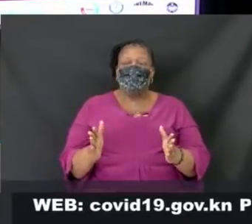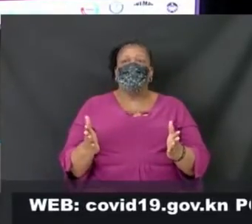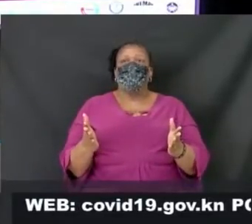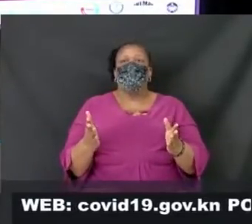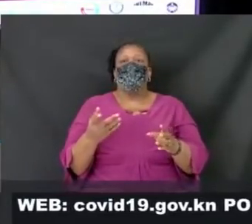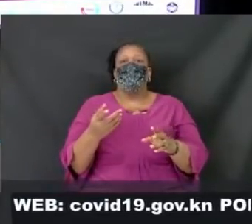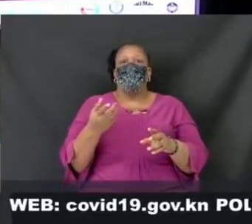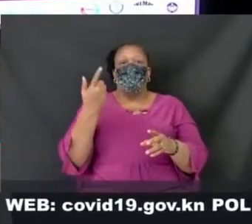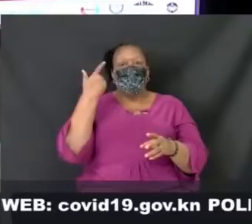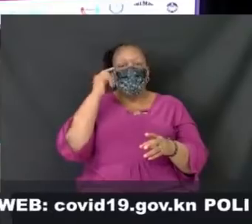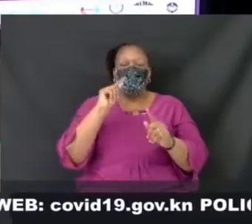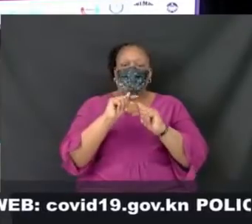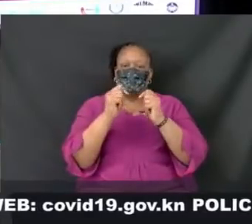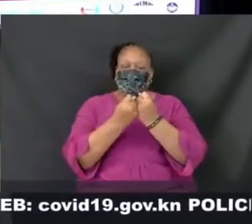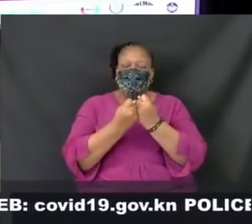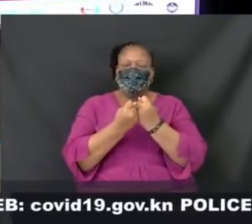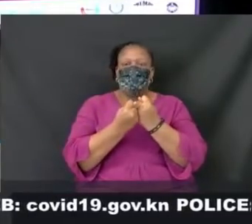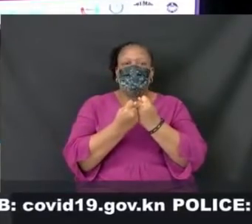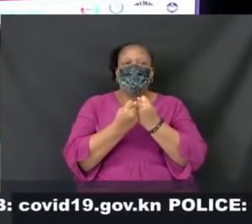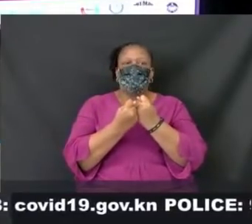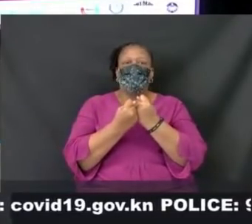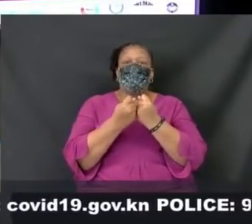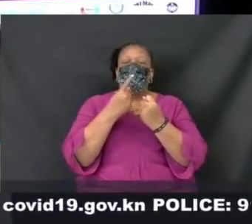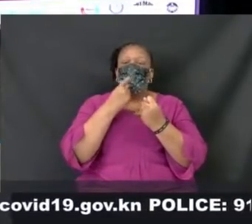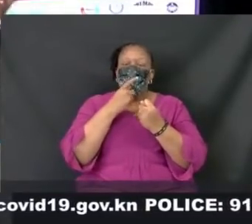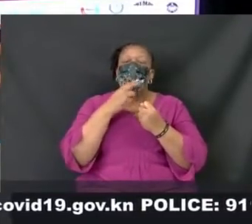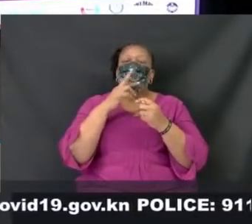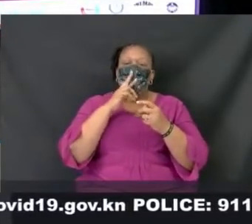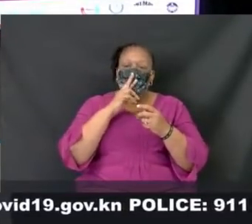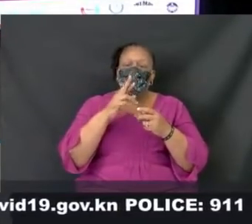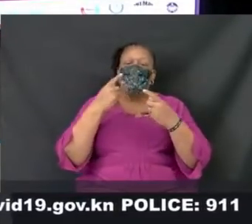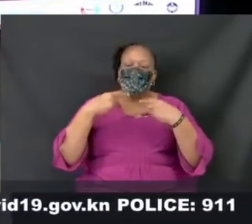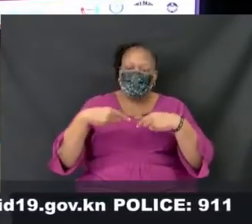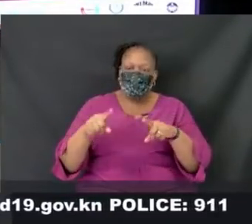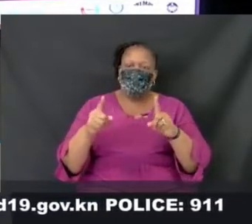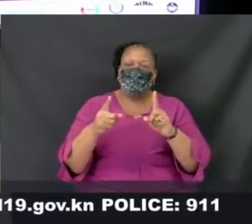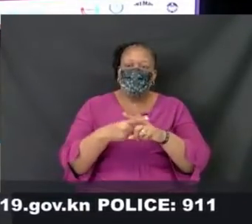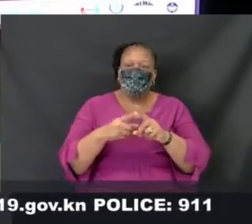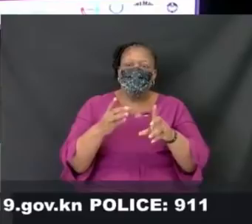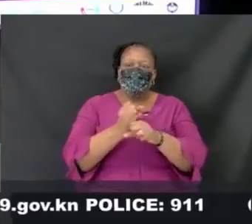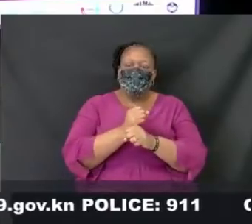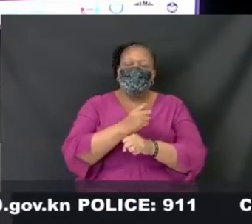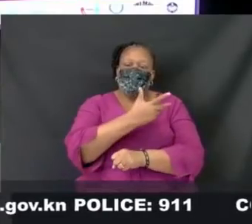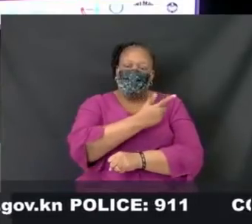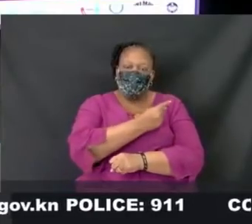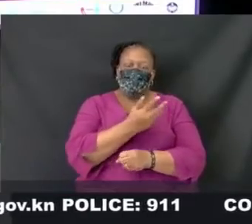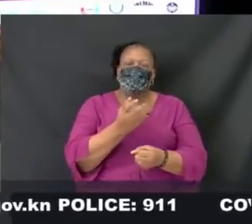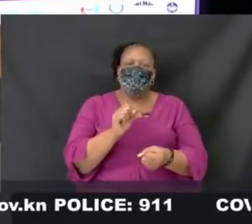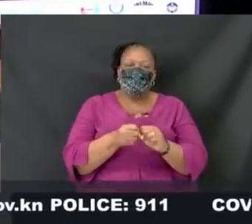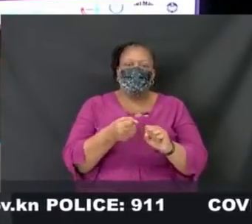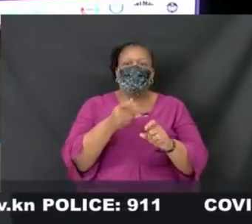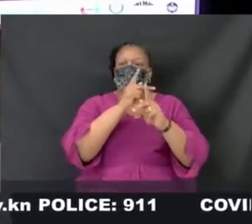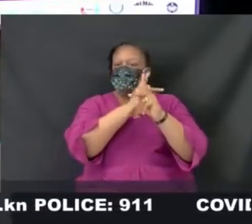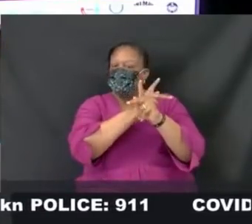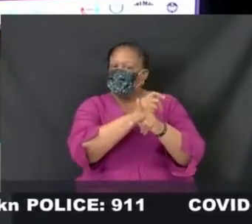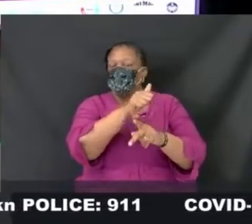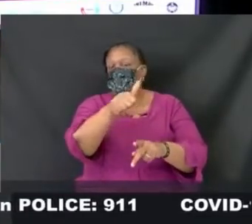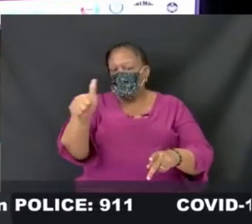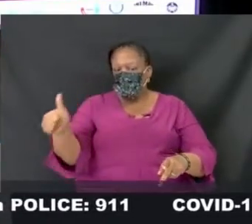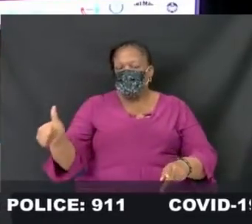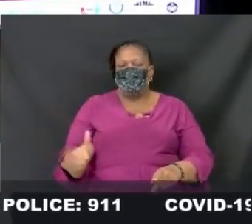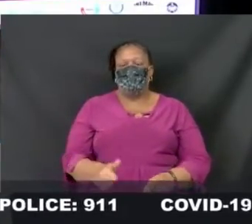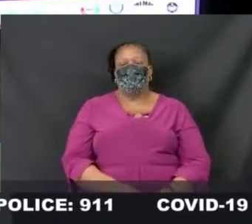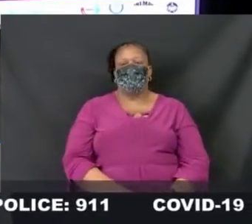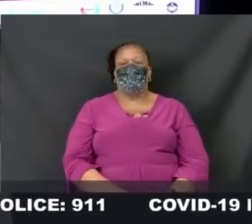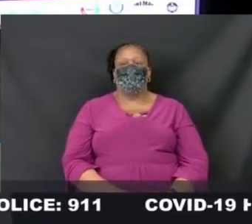officials. So that is why we can't just have one blanket approach to everything. There are different types